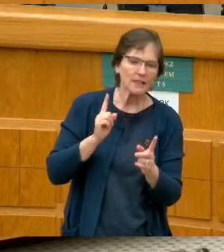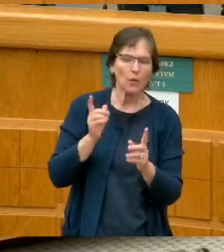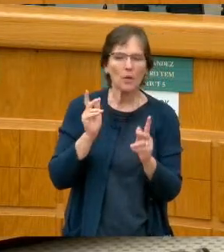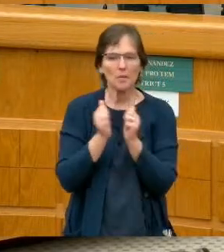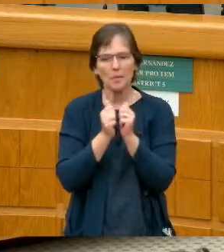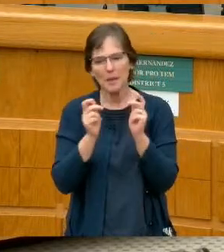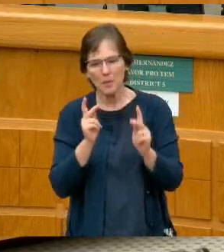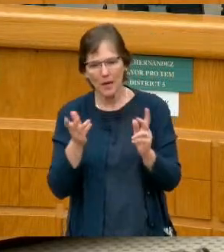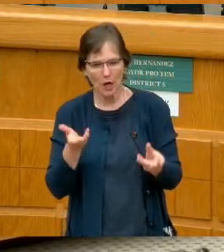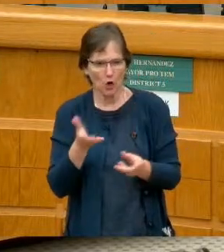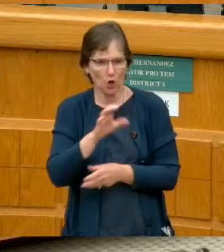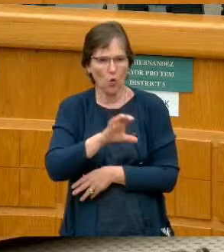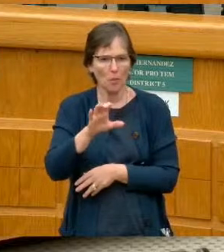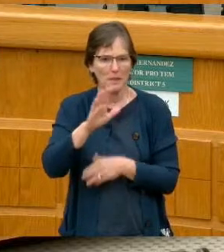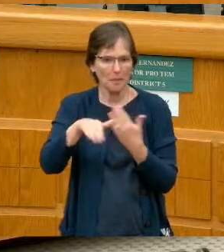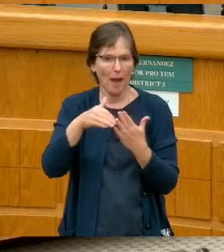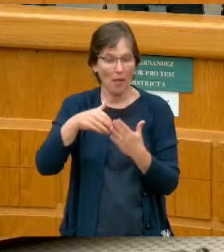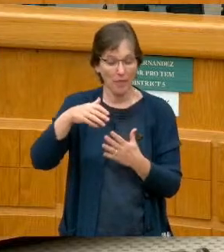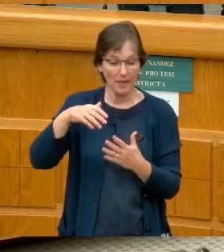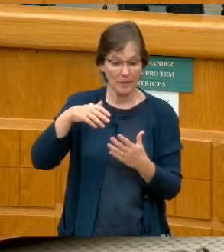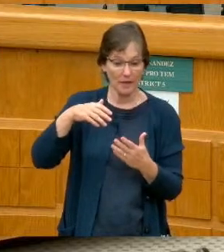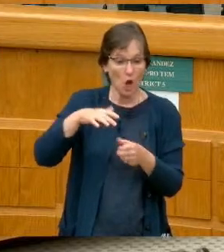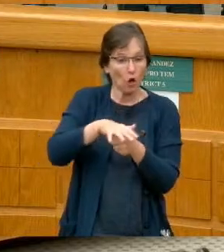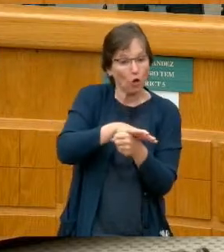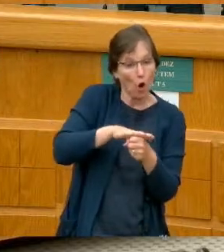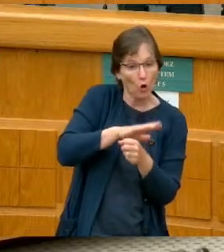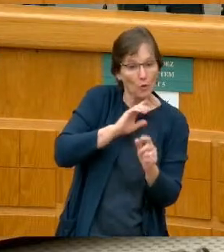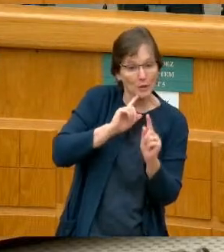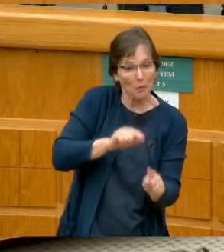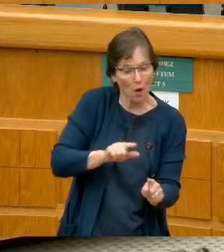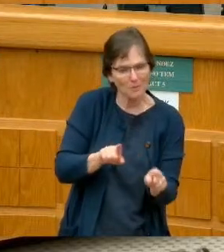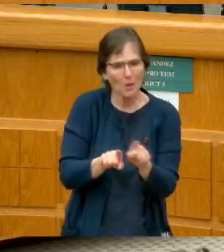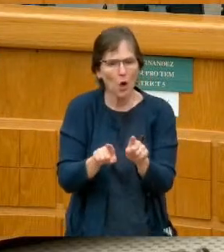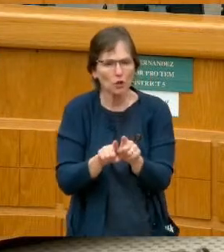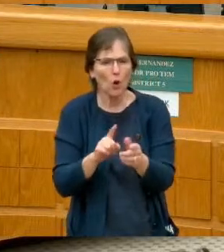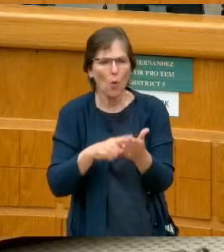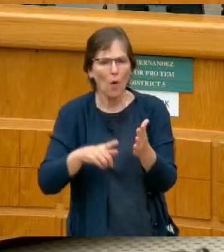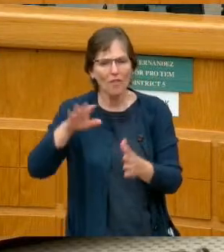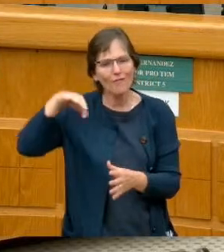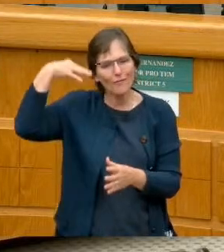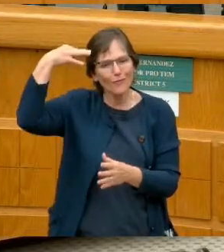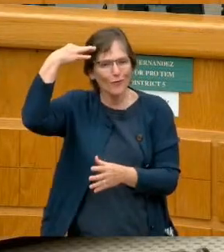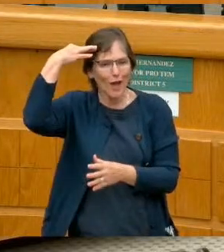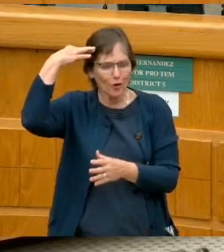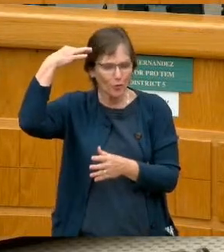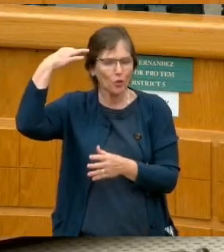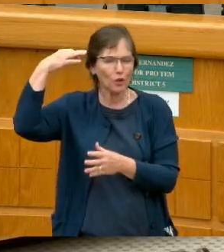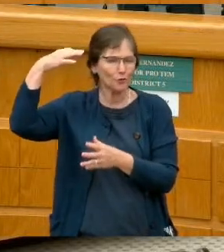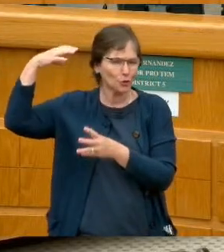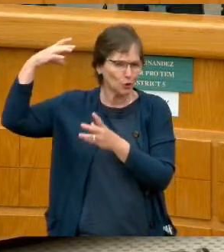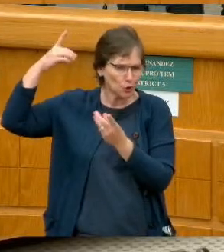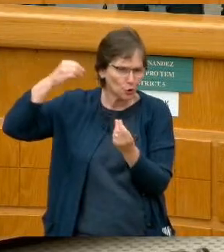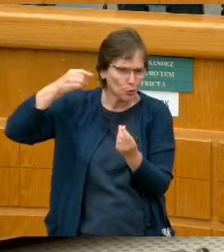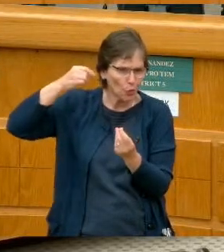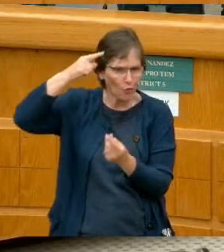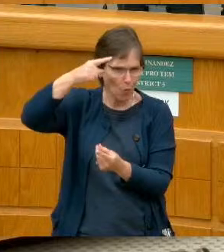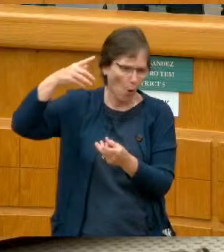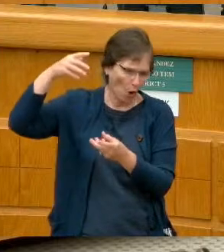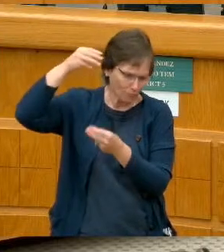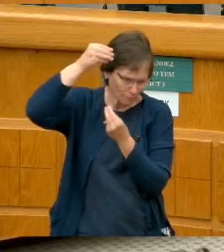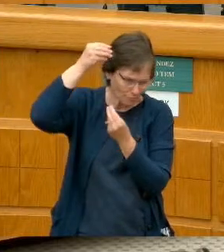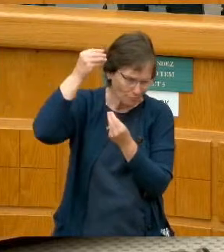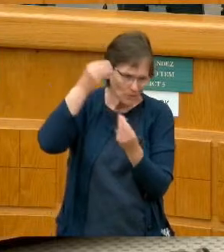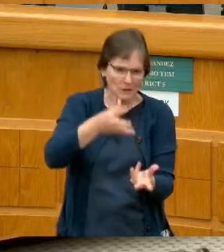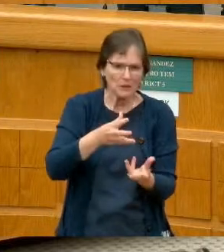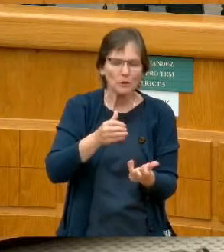as well as what the federal government has done for us and what we need them to do for us in the future. And that,